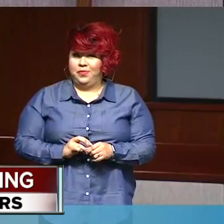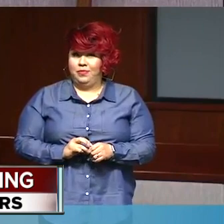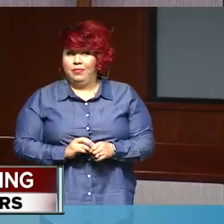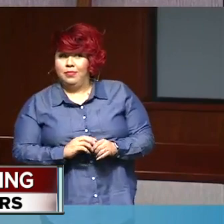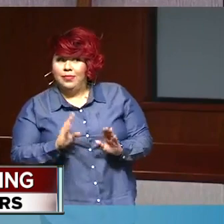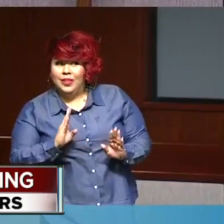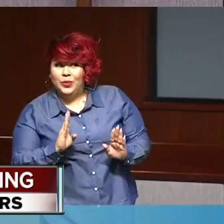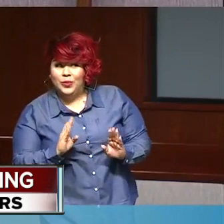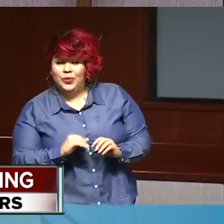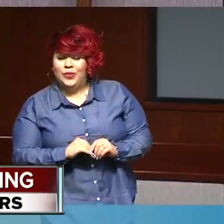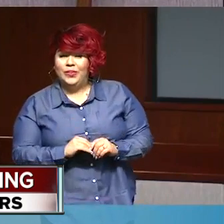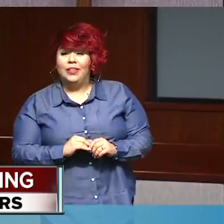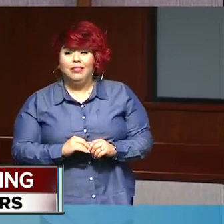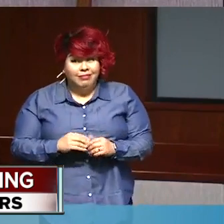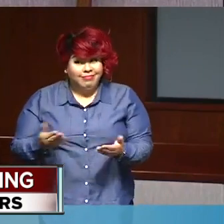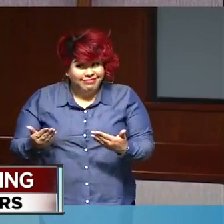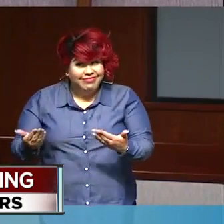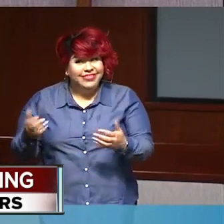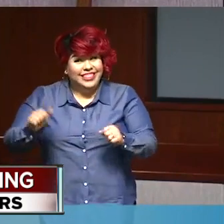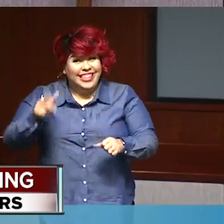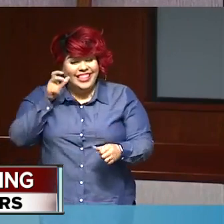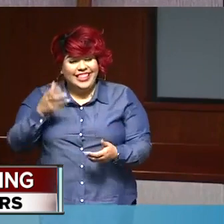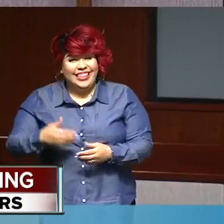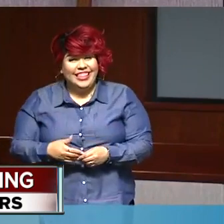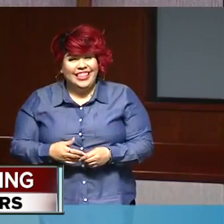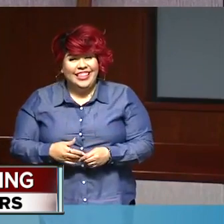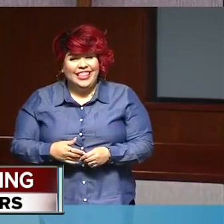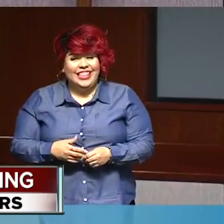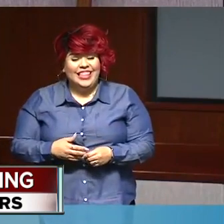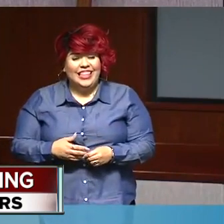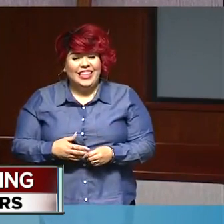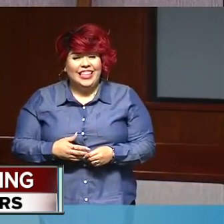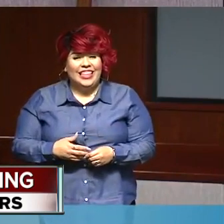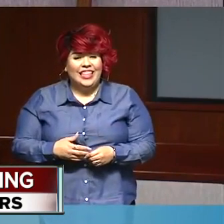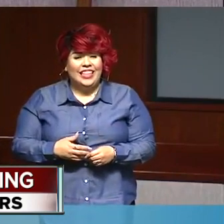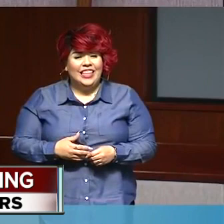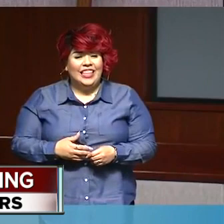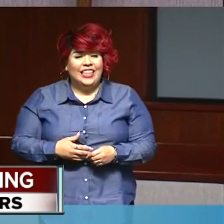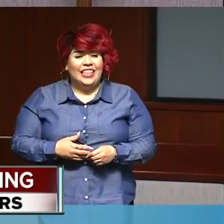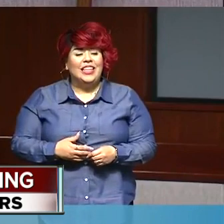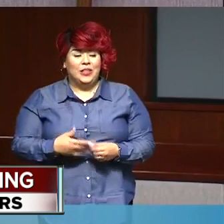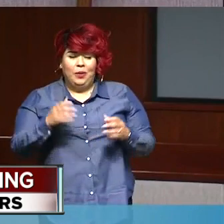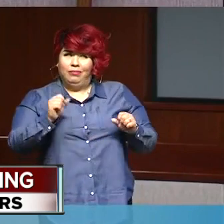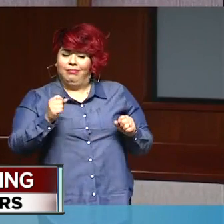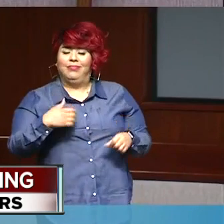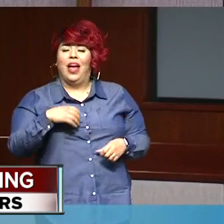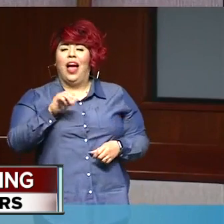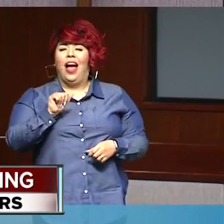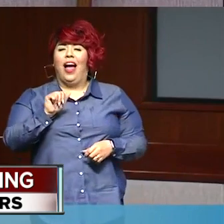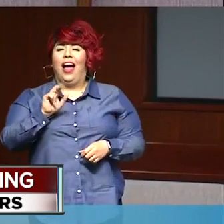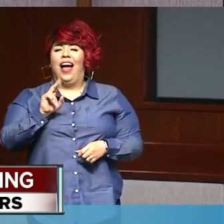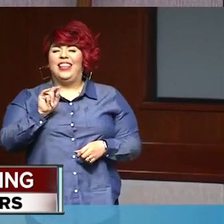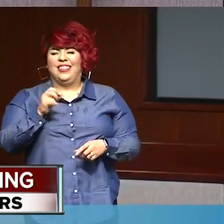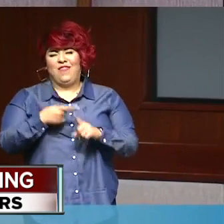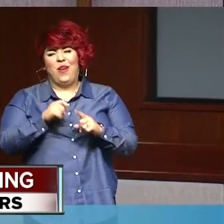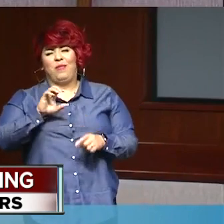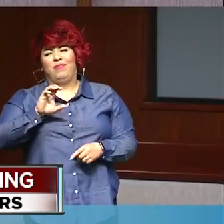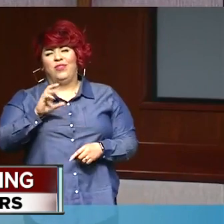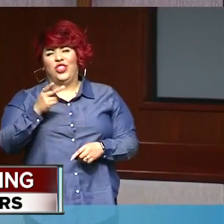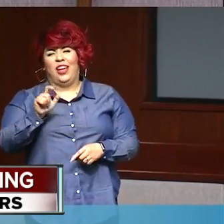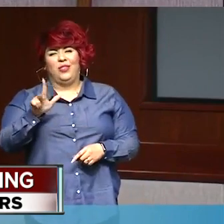Hello? Yes, we can hear you. Yeah, Austin with 23, thanks. I was wondering